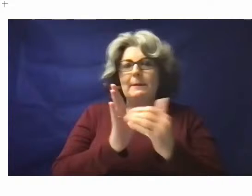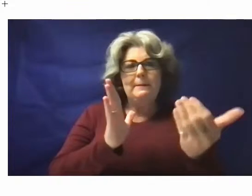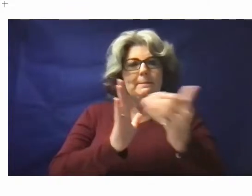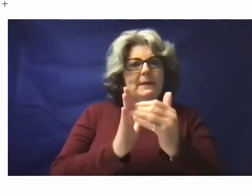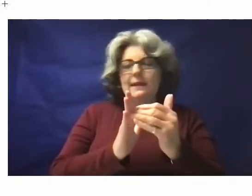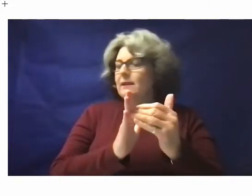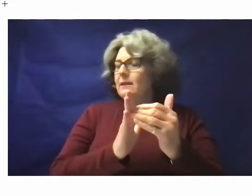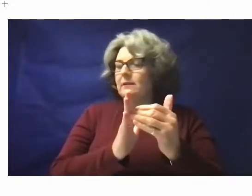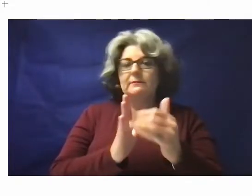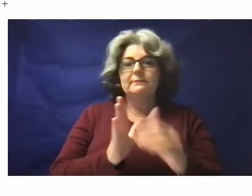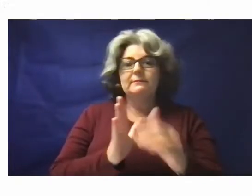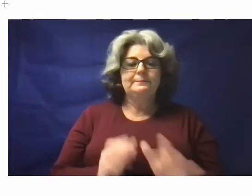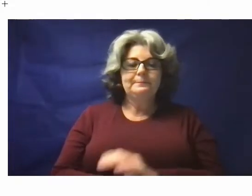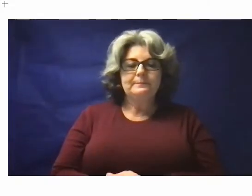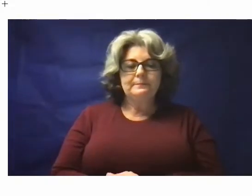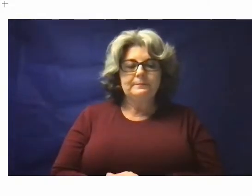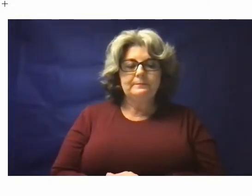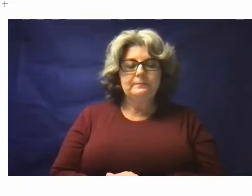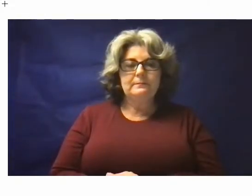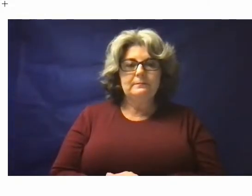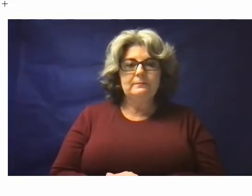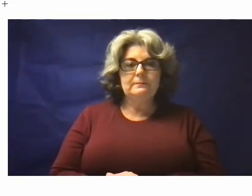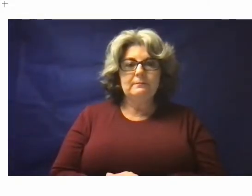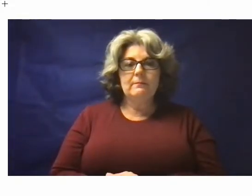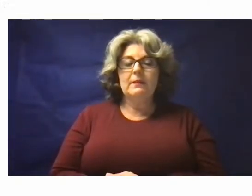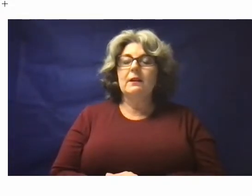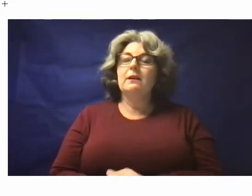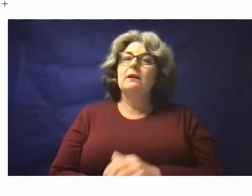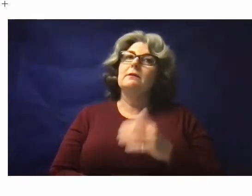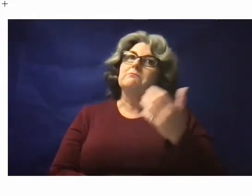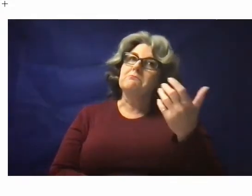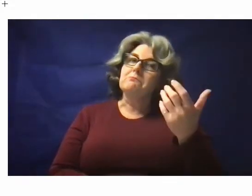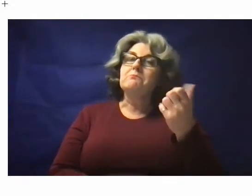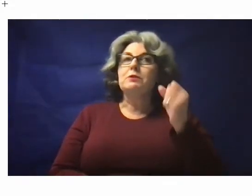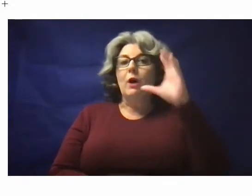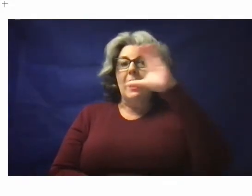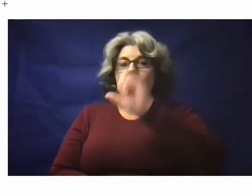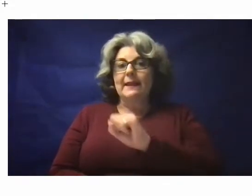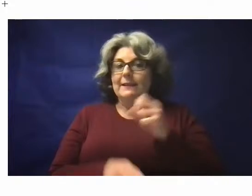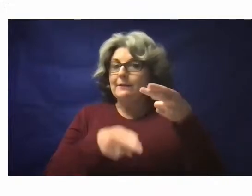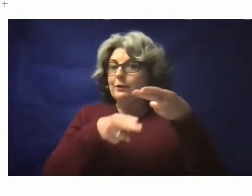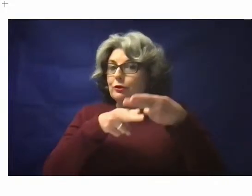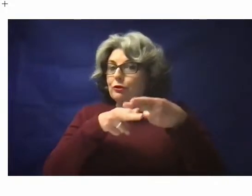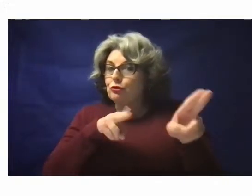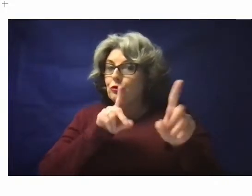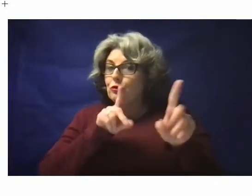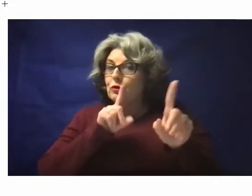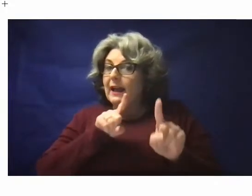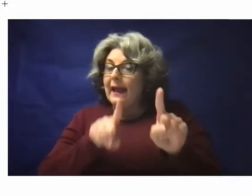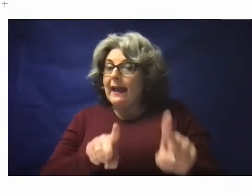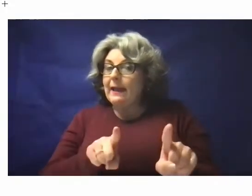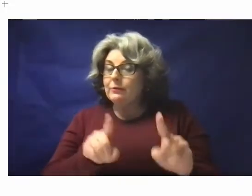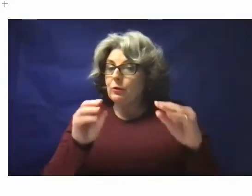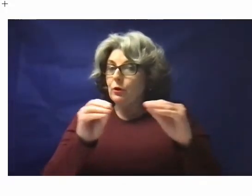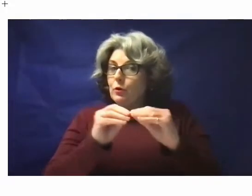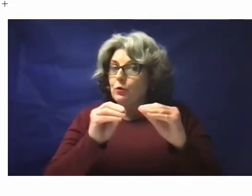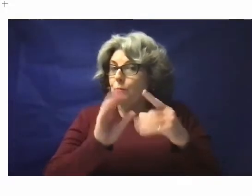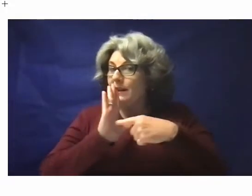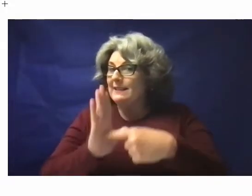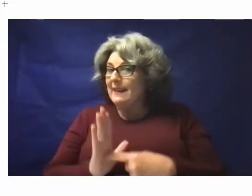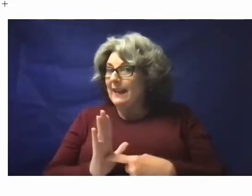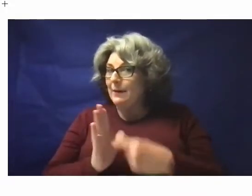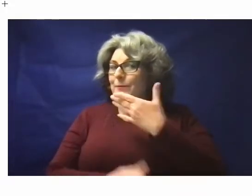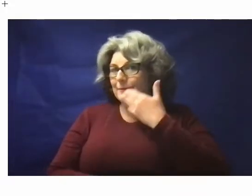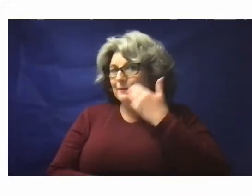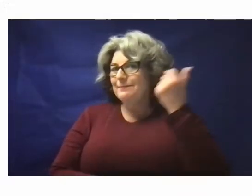you're writing in a couple sentences when it could just be one. So I guess the short answer to that is the more examples, the better, but making